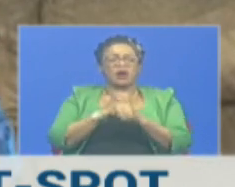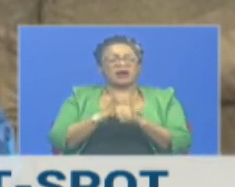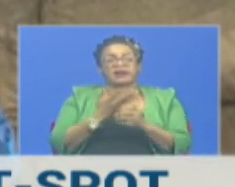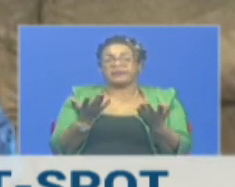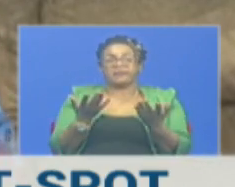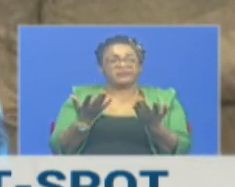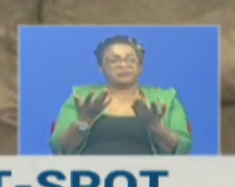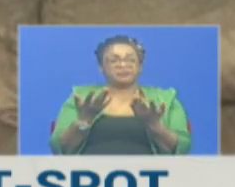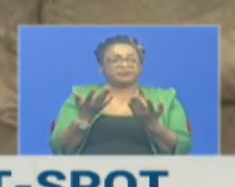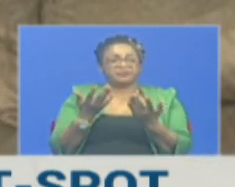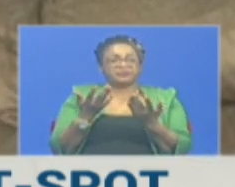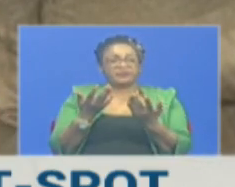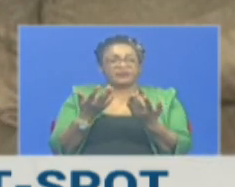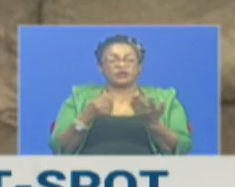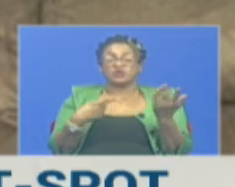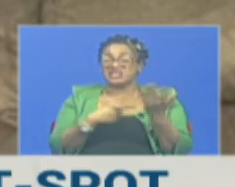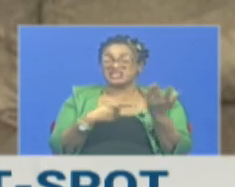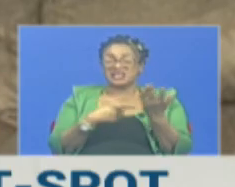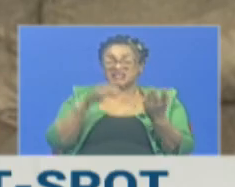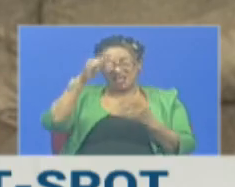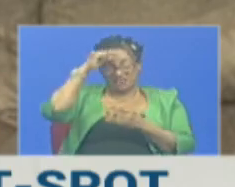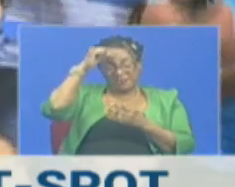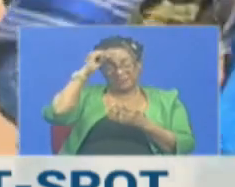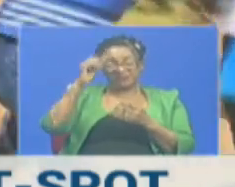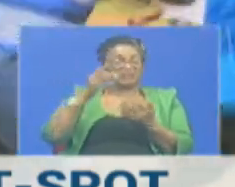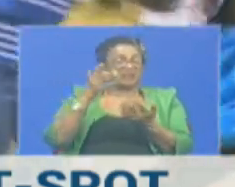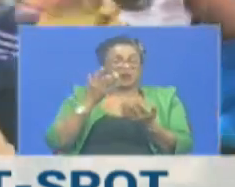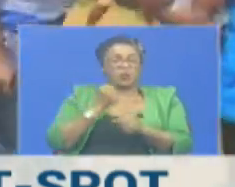to, digitize the government institutions as well.